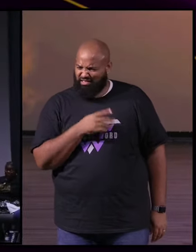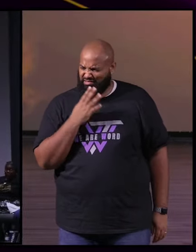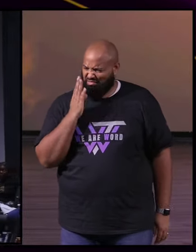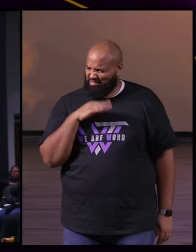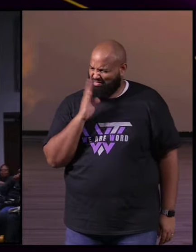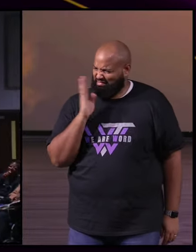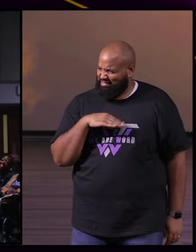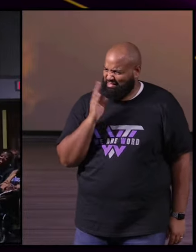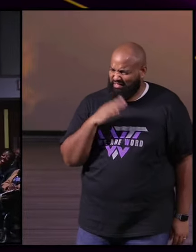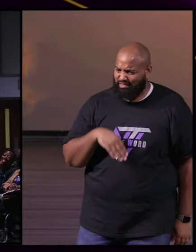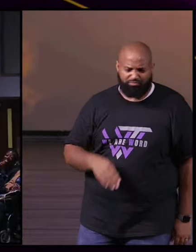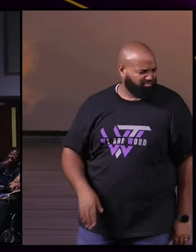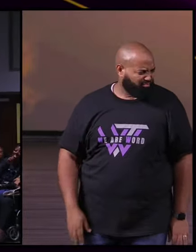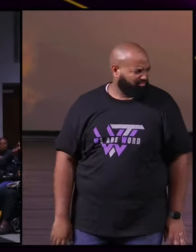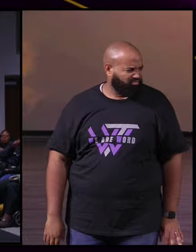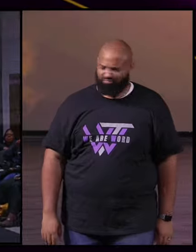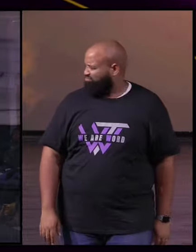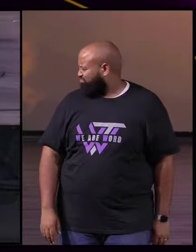You could be sitting there like,